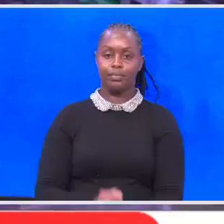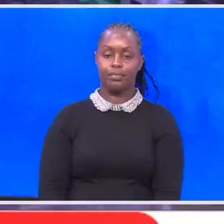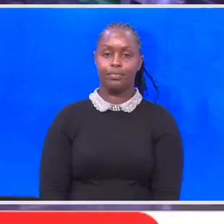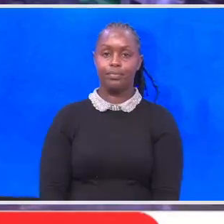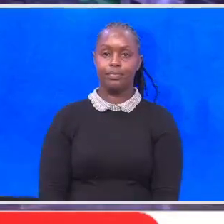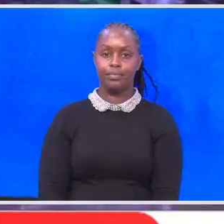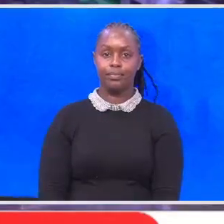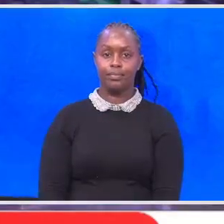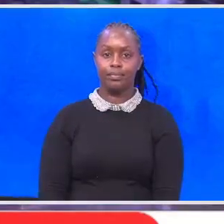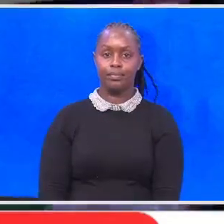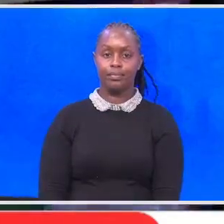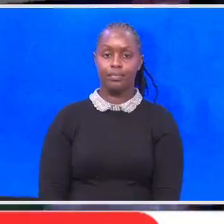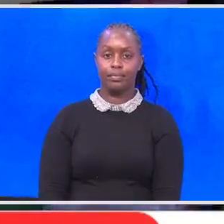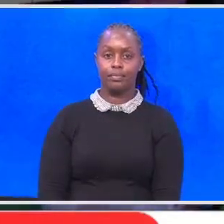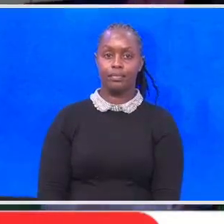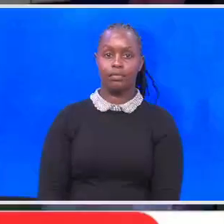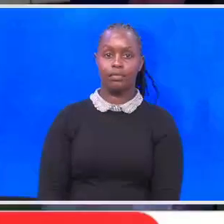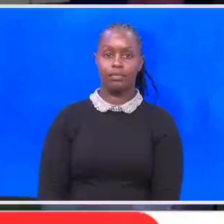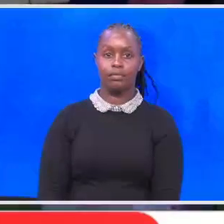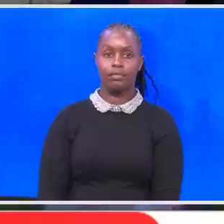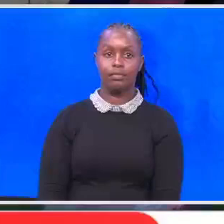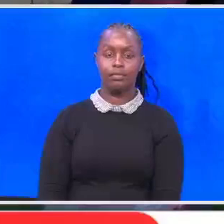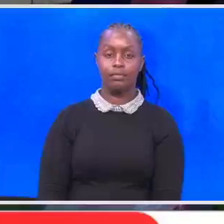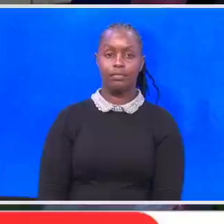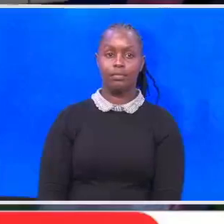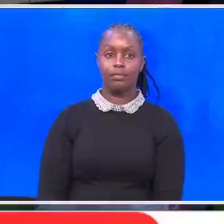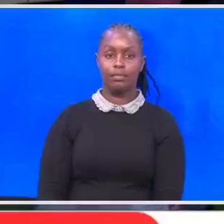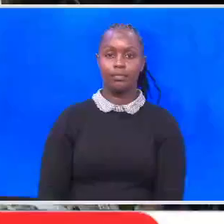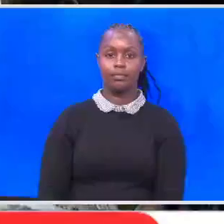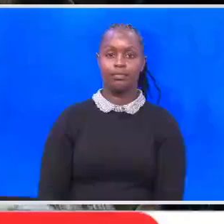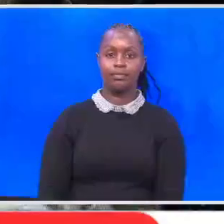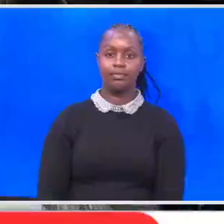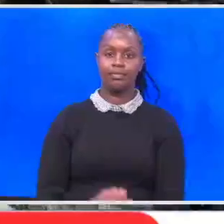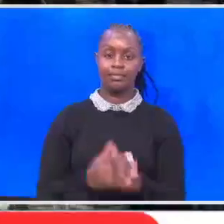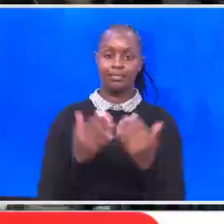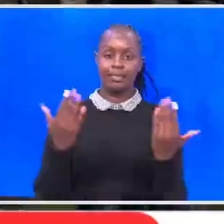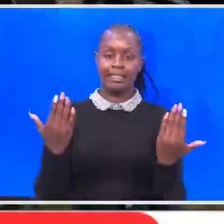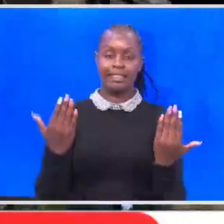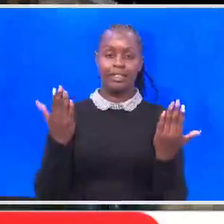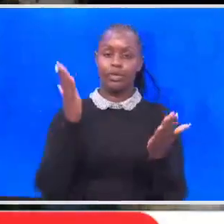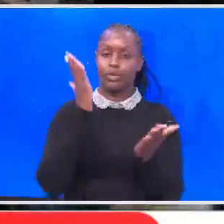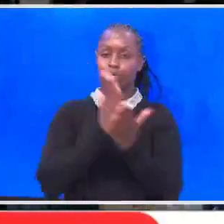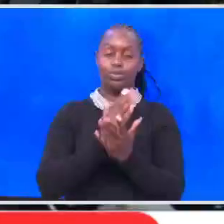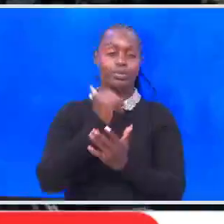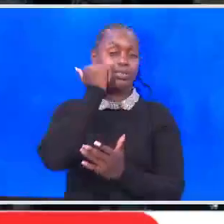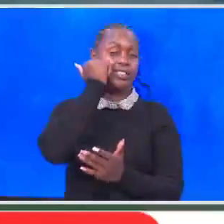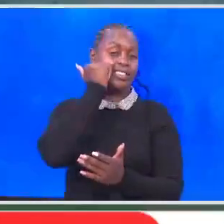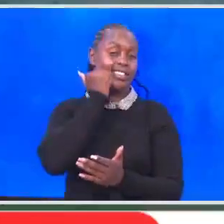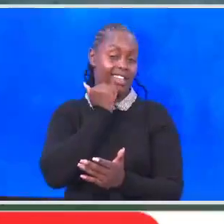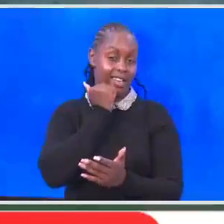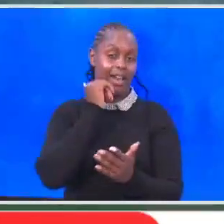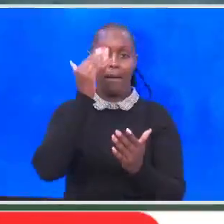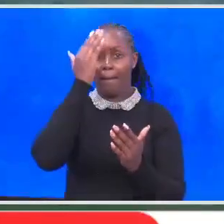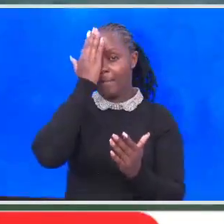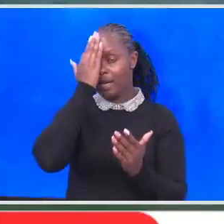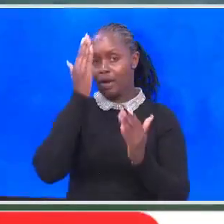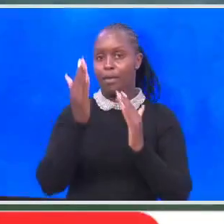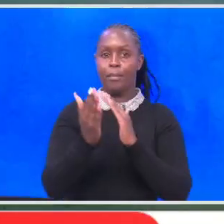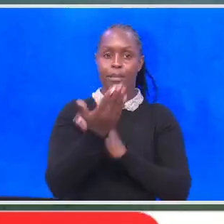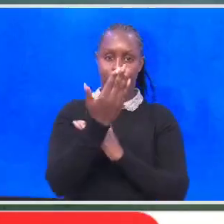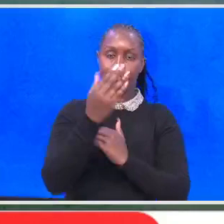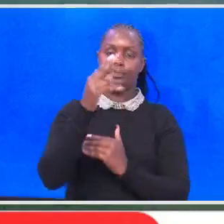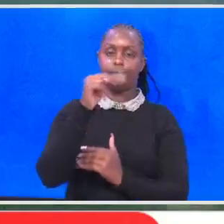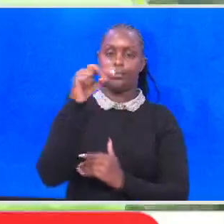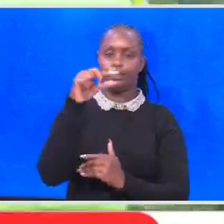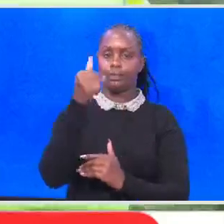tonight with that report. It was a dark early Monday morning at Ngata area along the